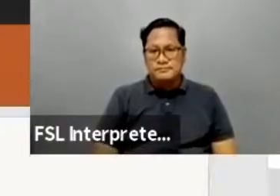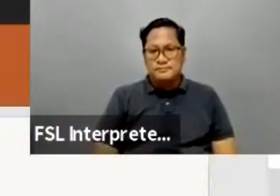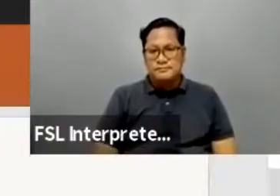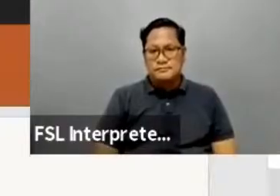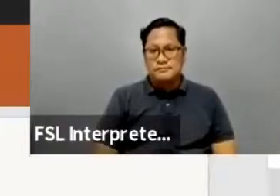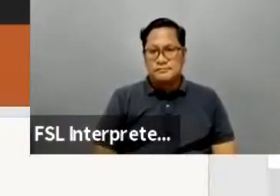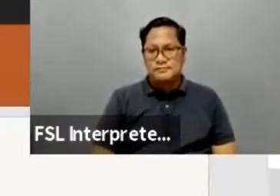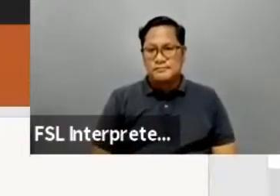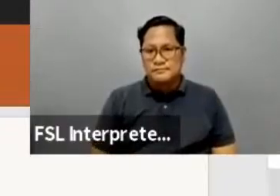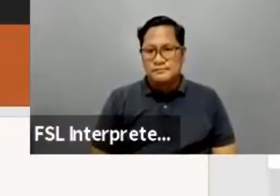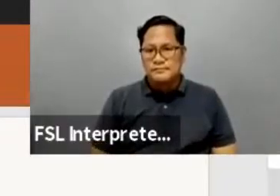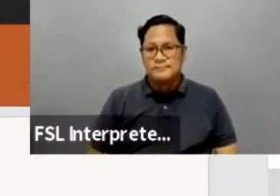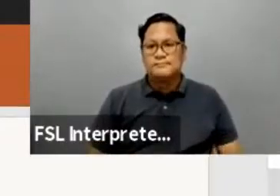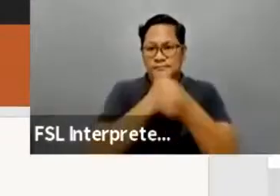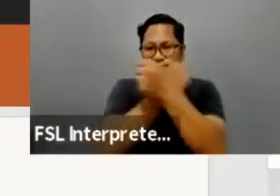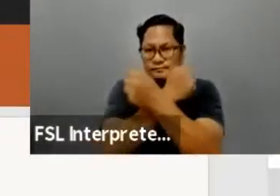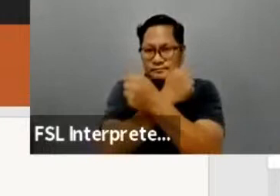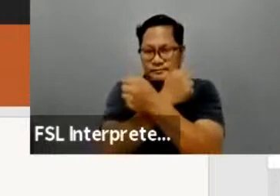Thank you, Manalet.